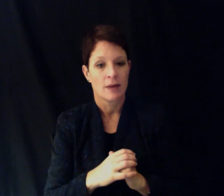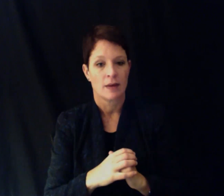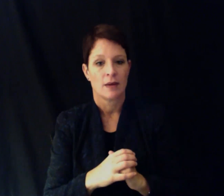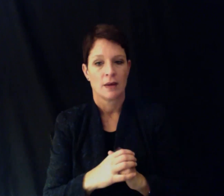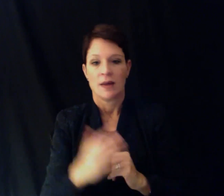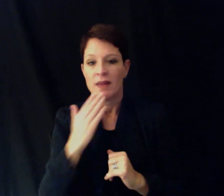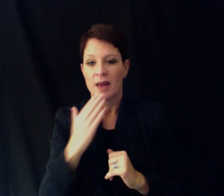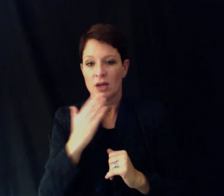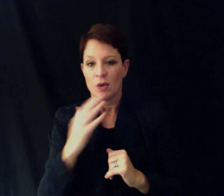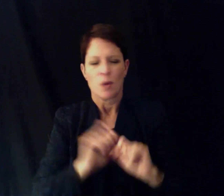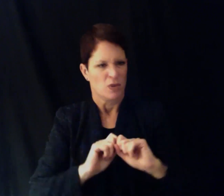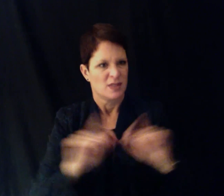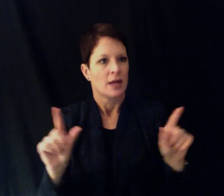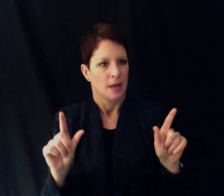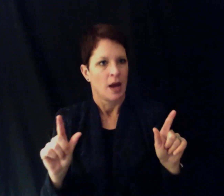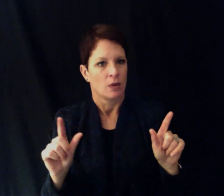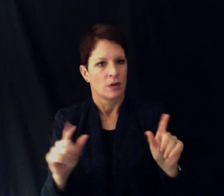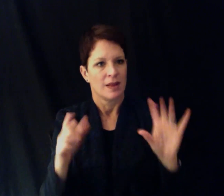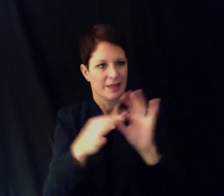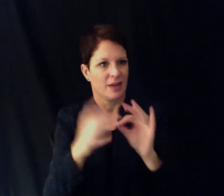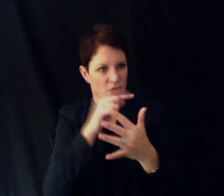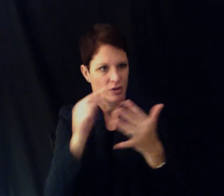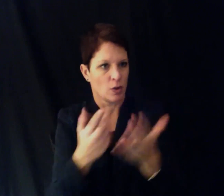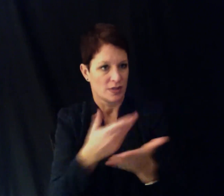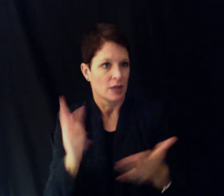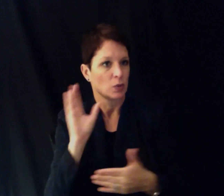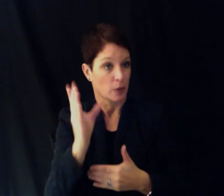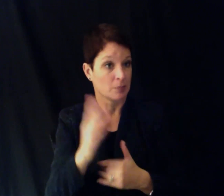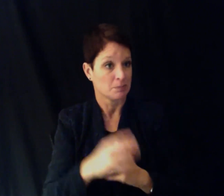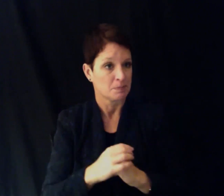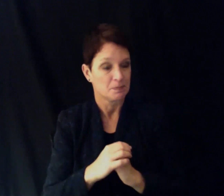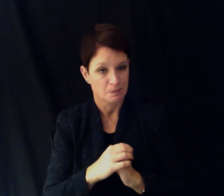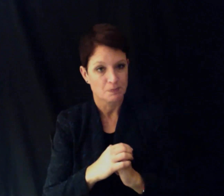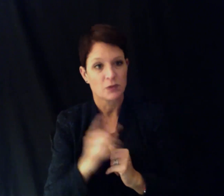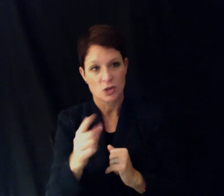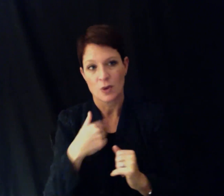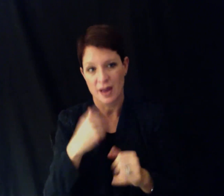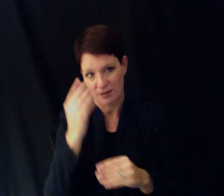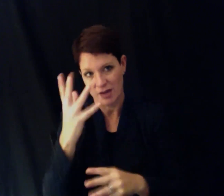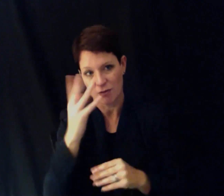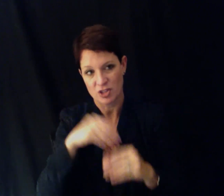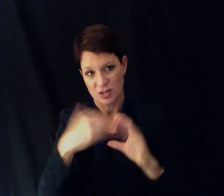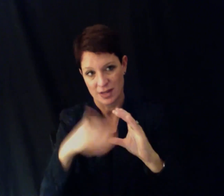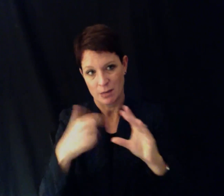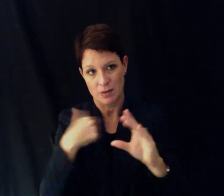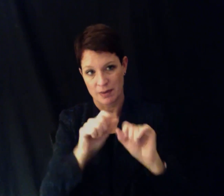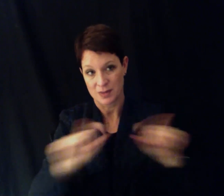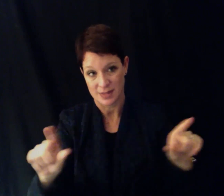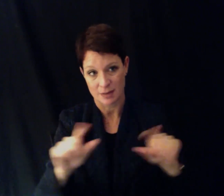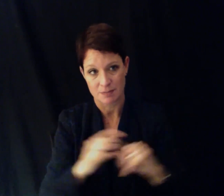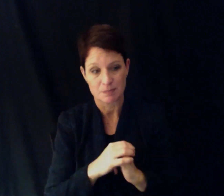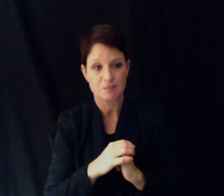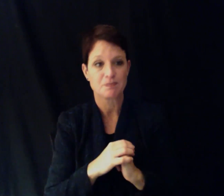Thank you. And we can send out links to these things that we've been referencing, so you all have them in the email that we send out.